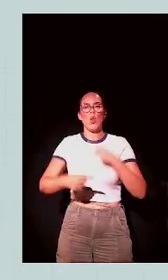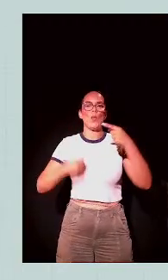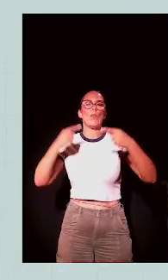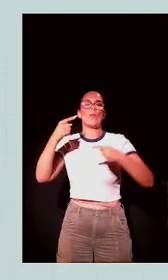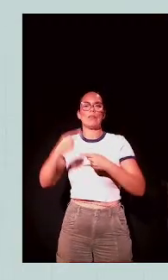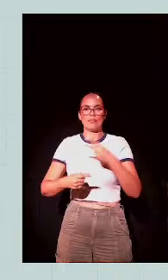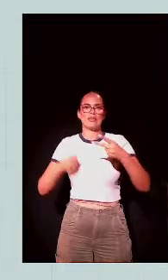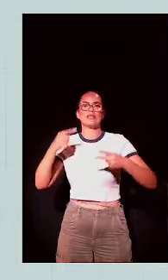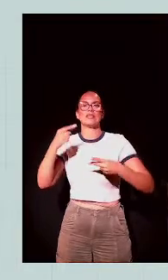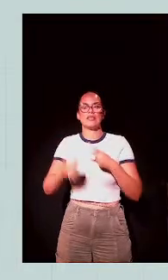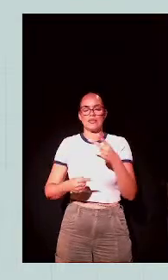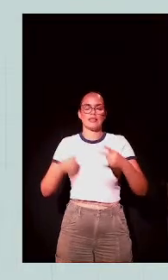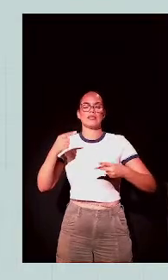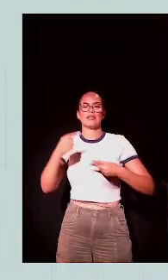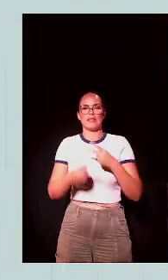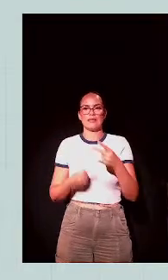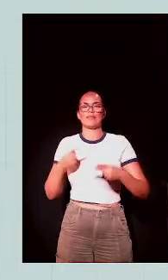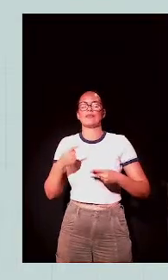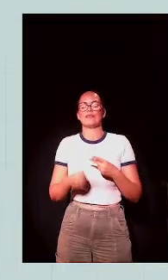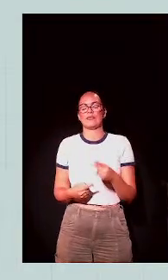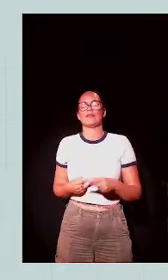and indeterminacy.